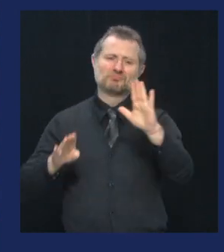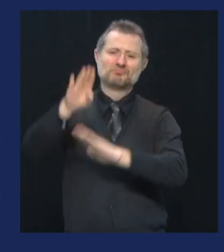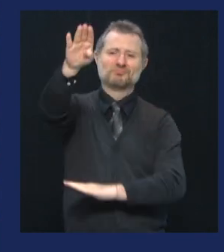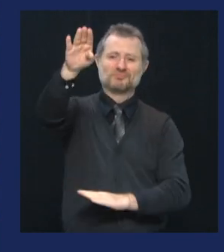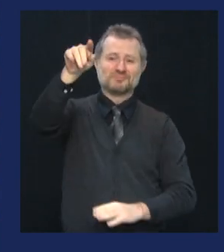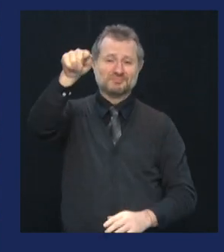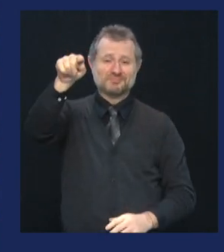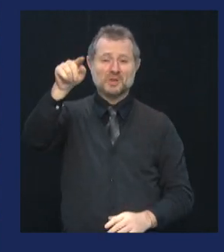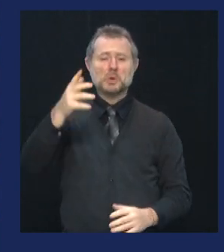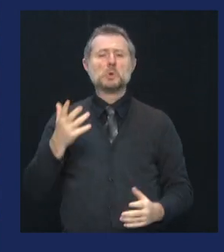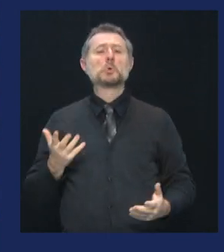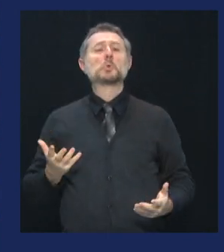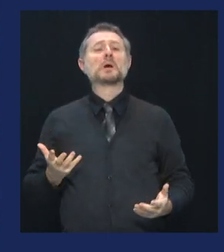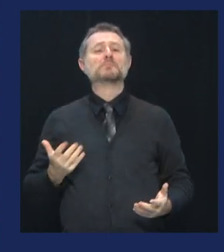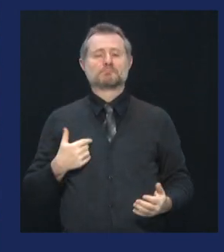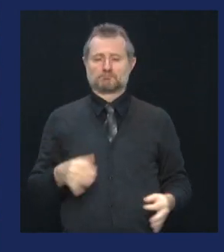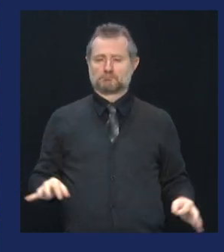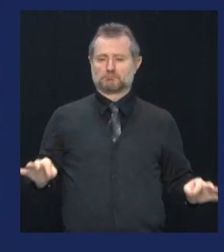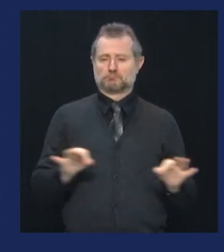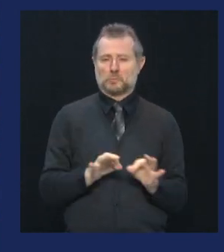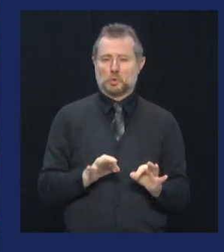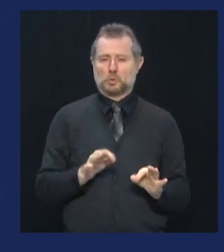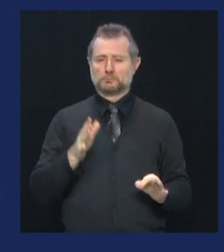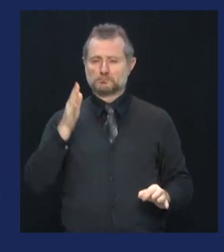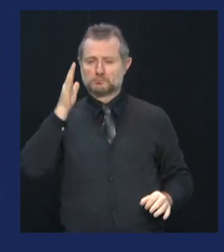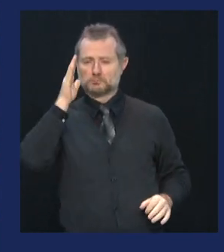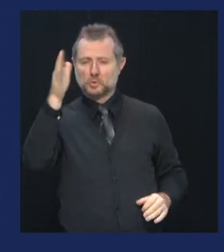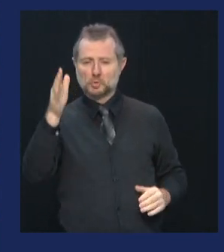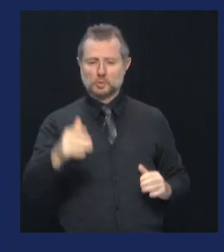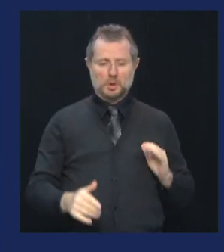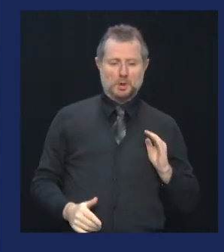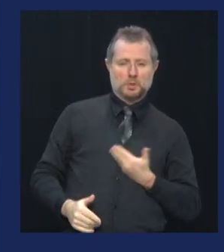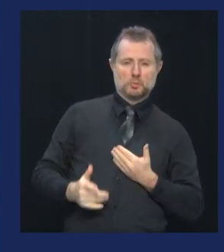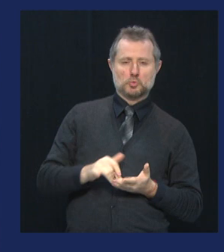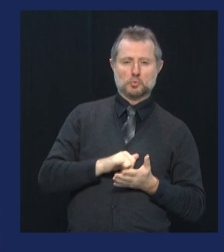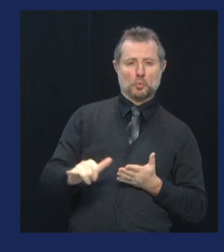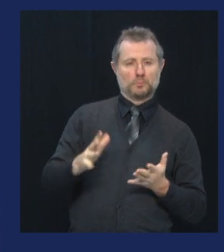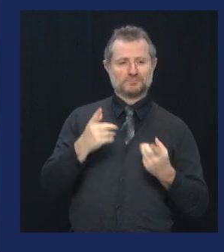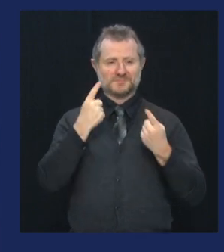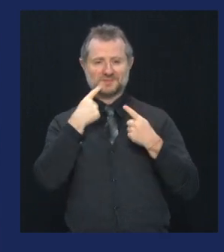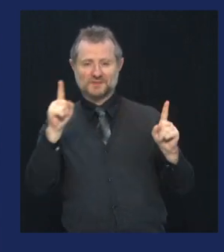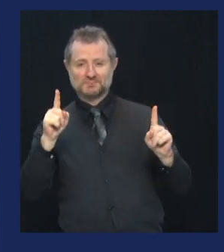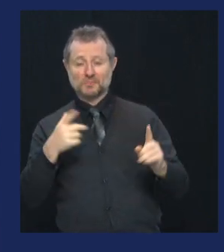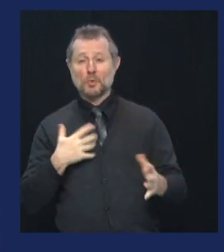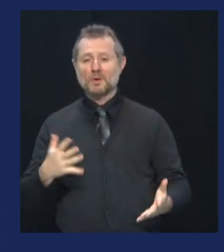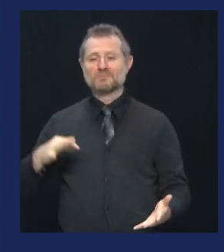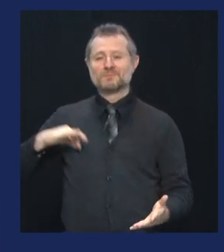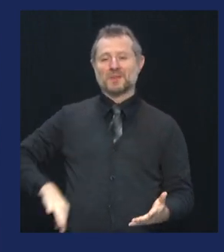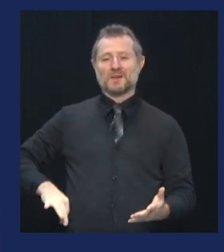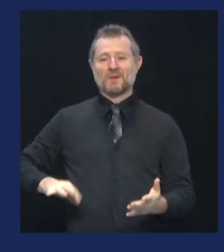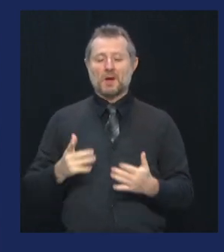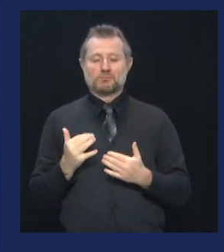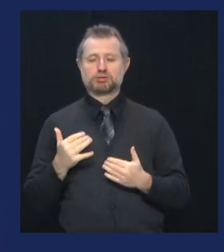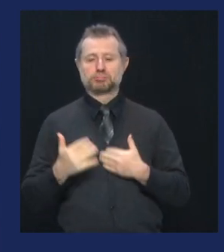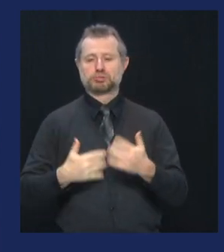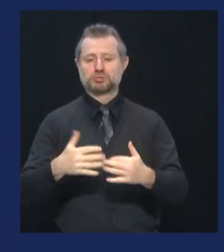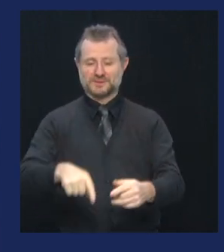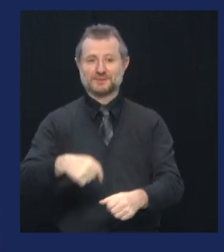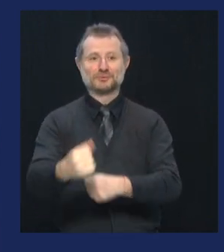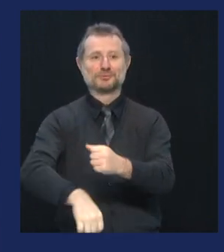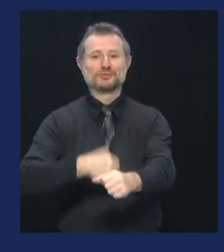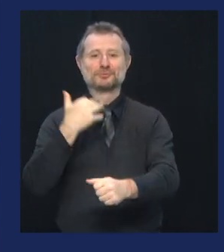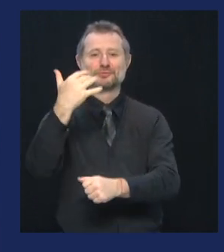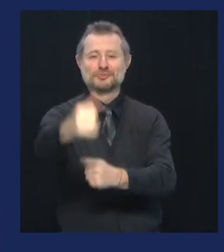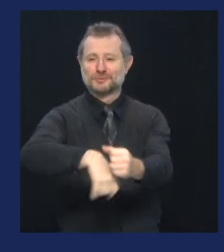survival, and that has potential to benefit generations to come. That is the energy transformation to renewables,